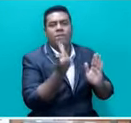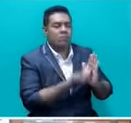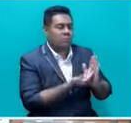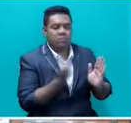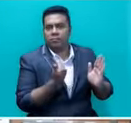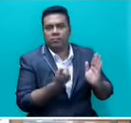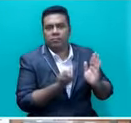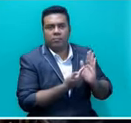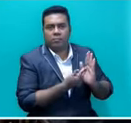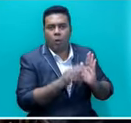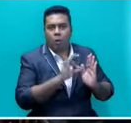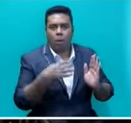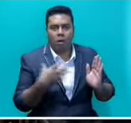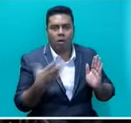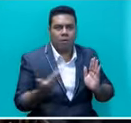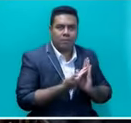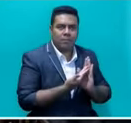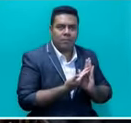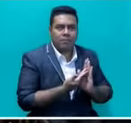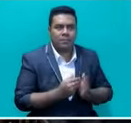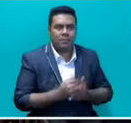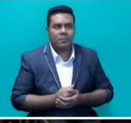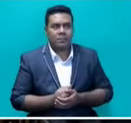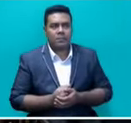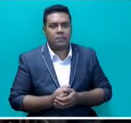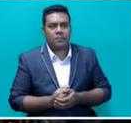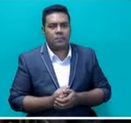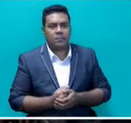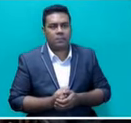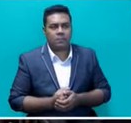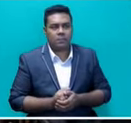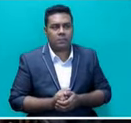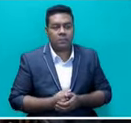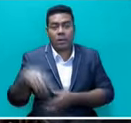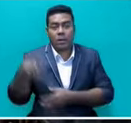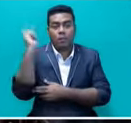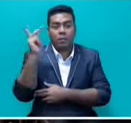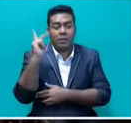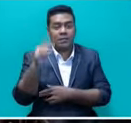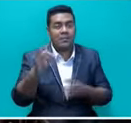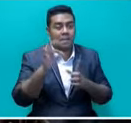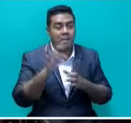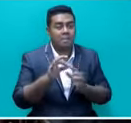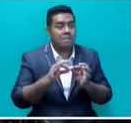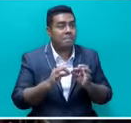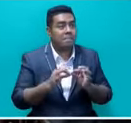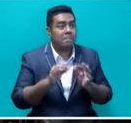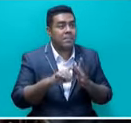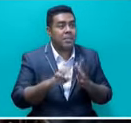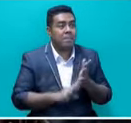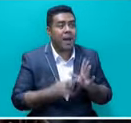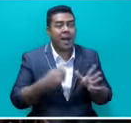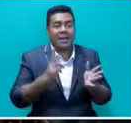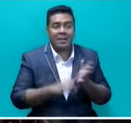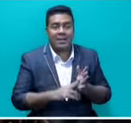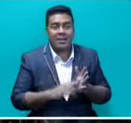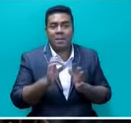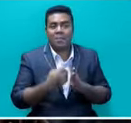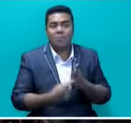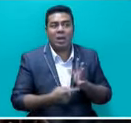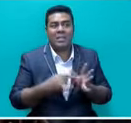you. Honorable Biman Prasad, Professor Biman Prasad. Yeah, thank you. Just wanted to make a